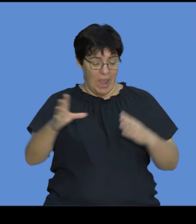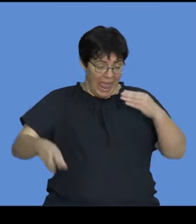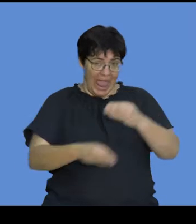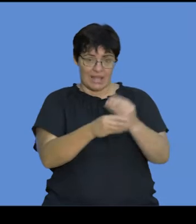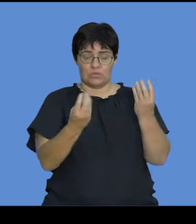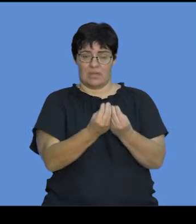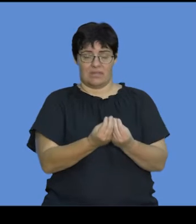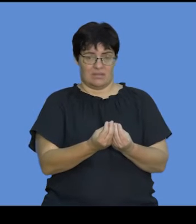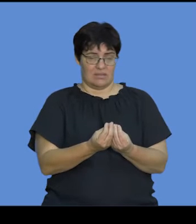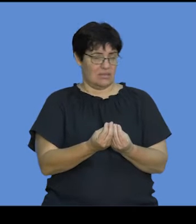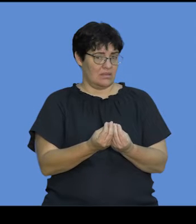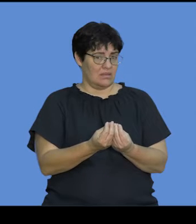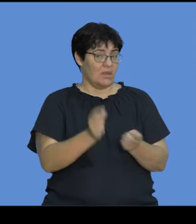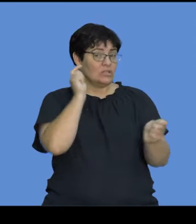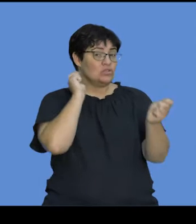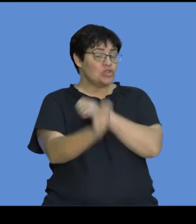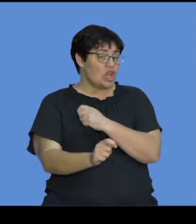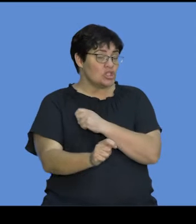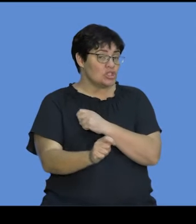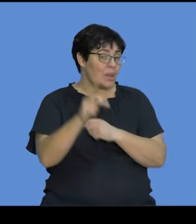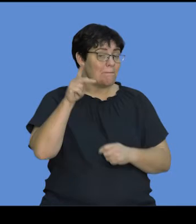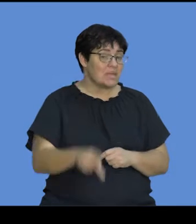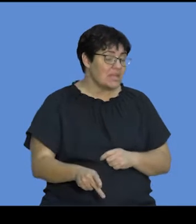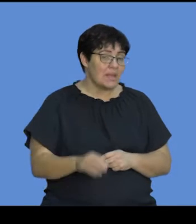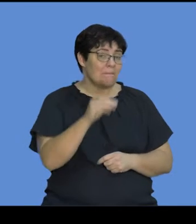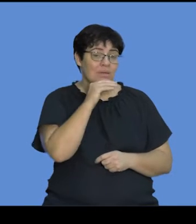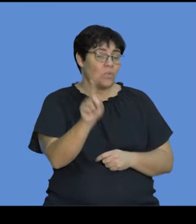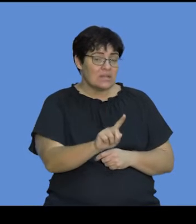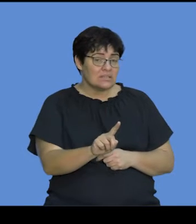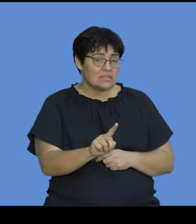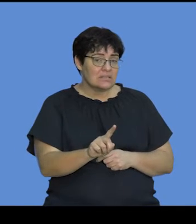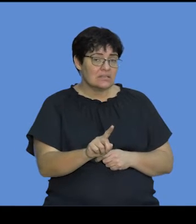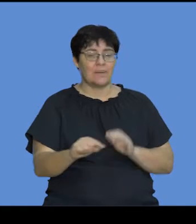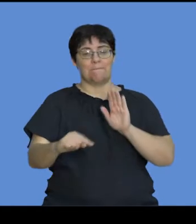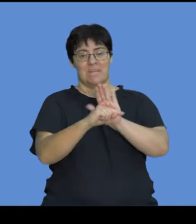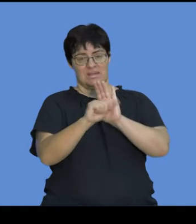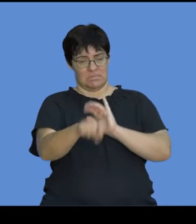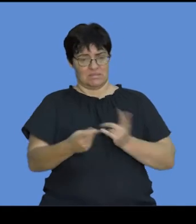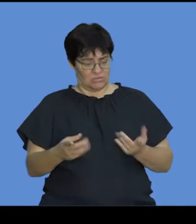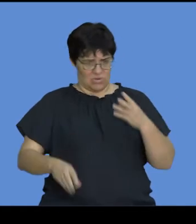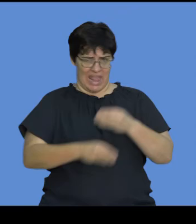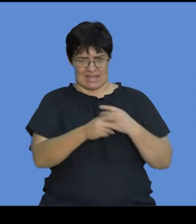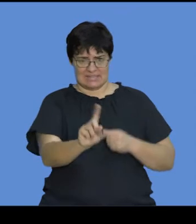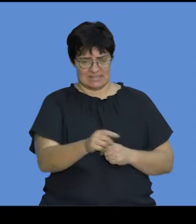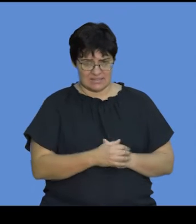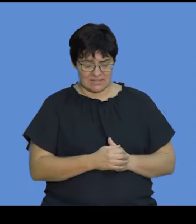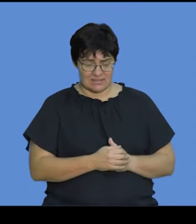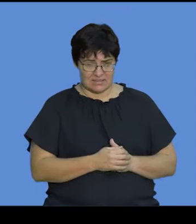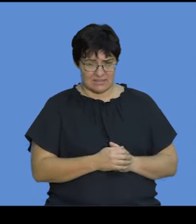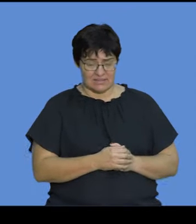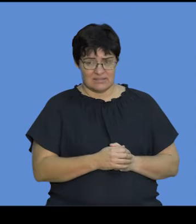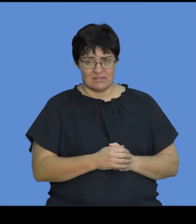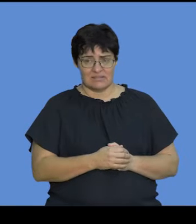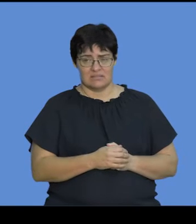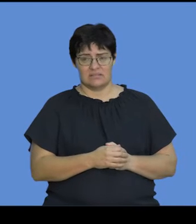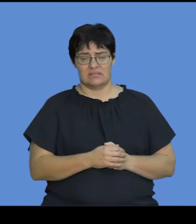together. But changing momentum needs to be a minus, okay? So we can't do